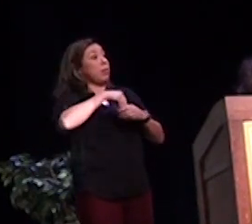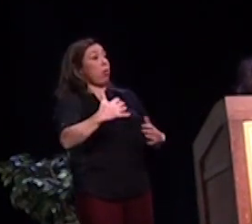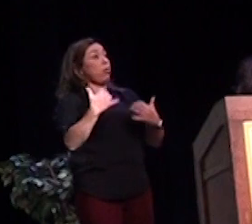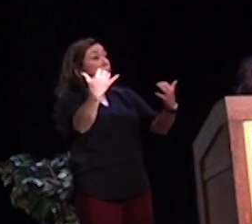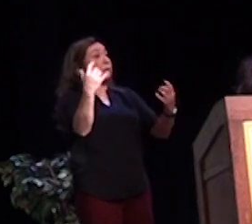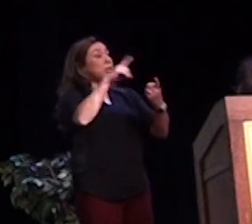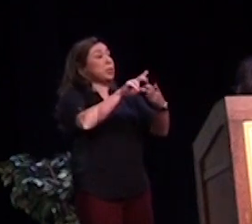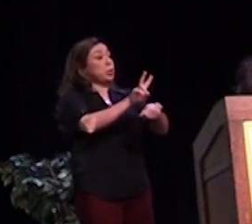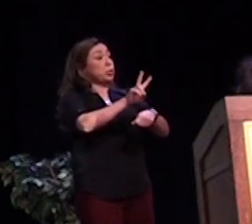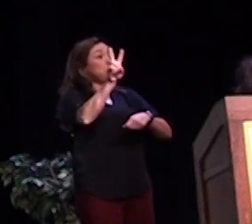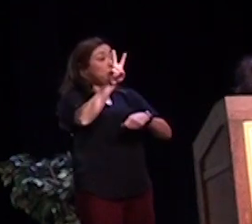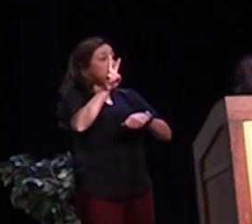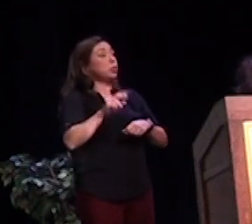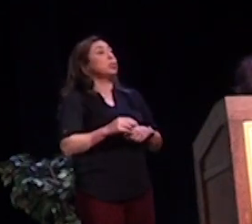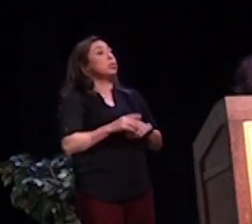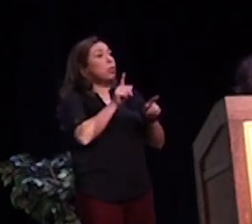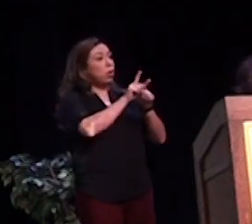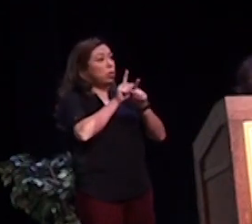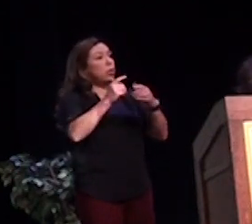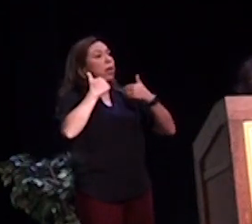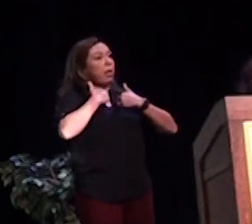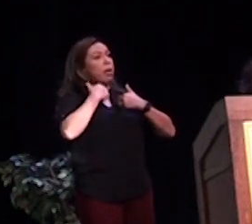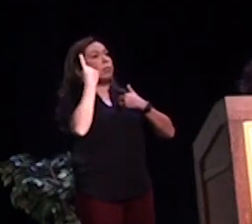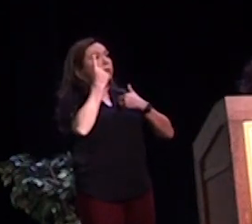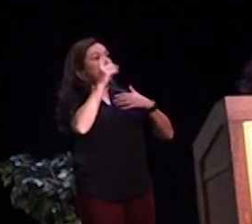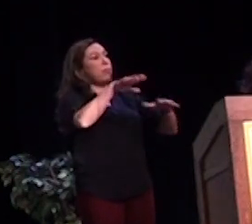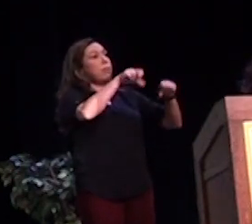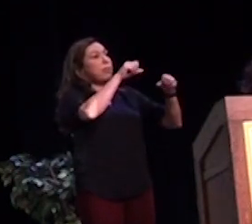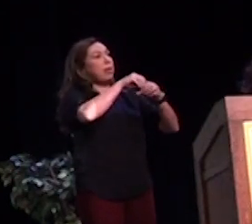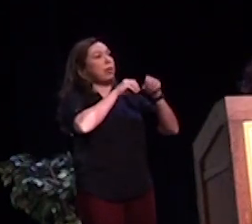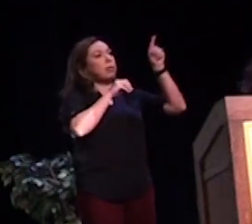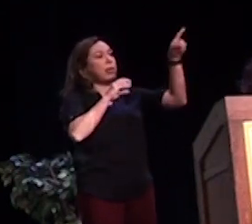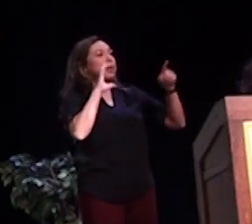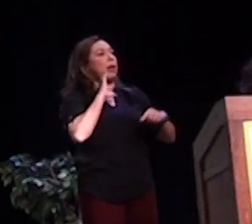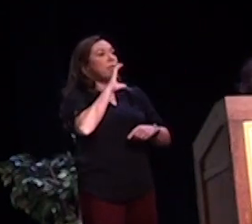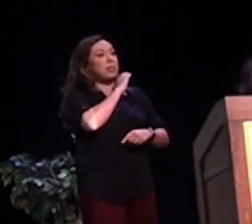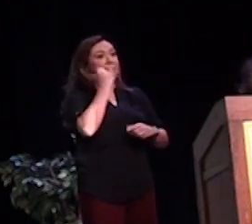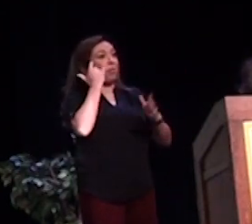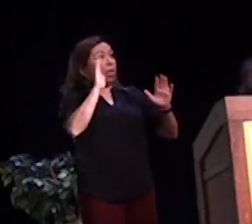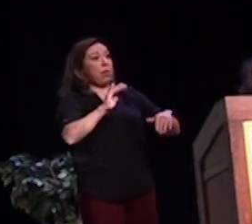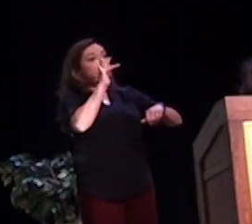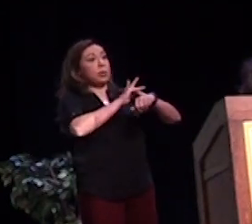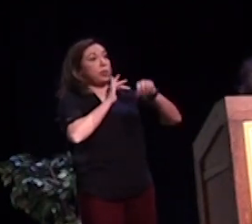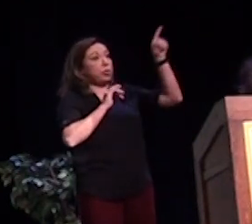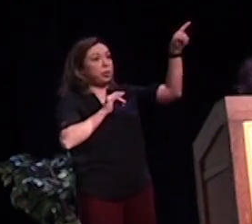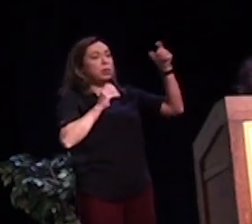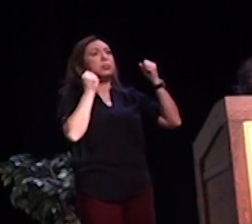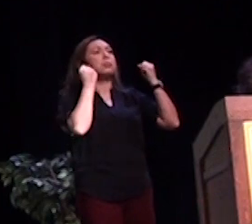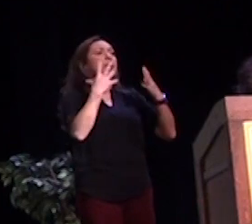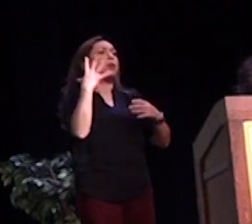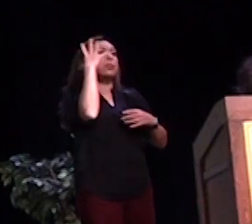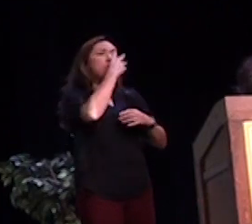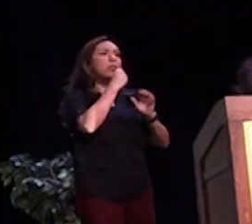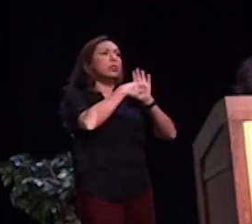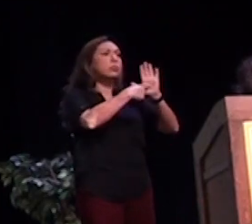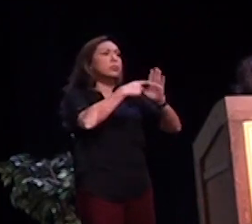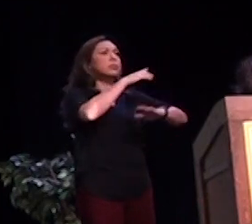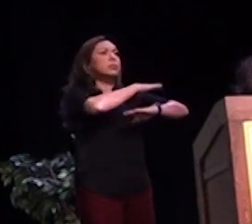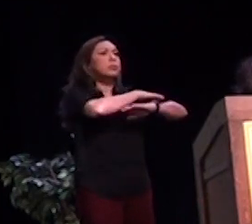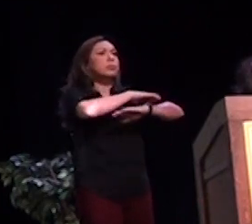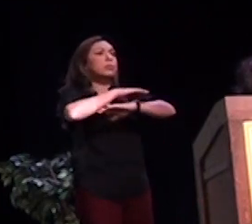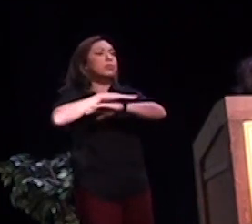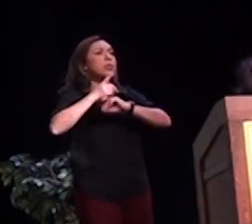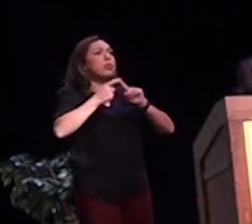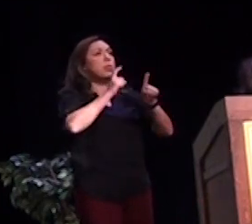also have a resource fair in the cafeteria if you have not been there. We have many beautiful displays brought to you by